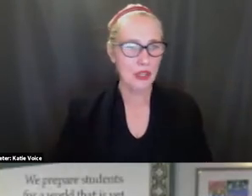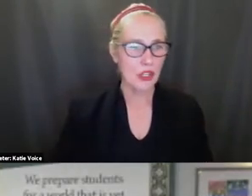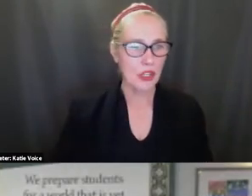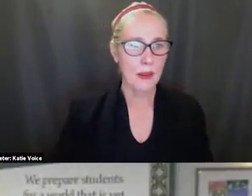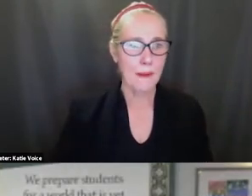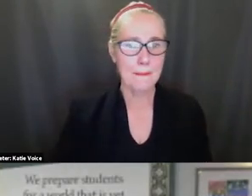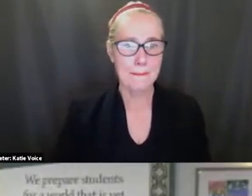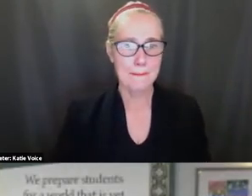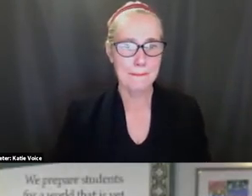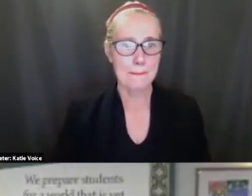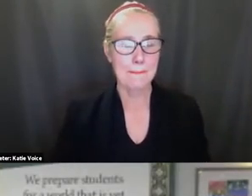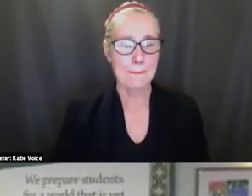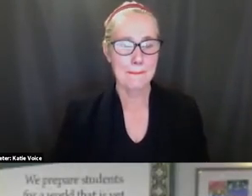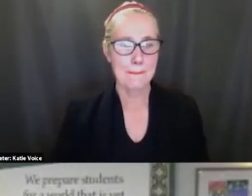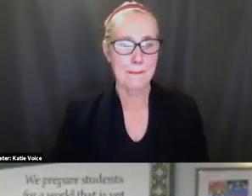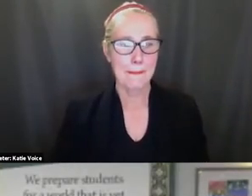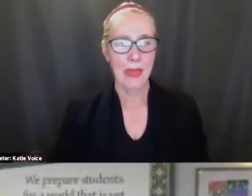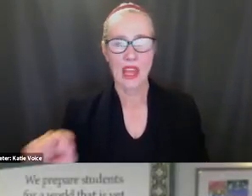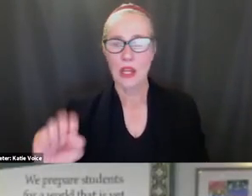bareilly